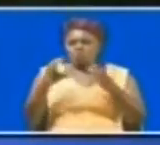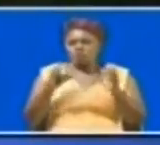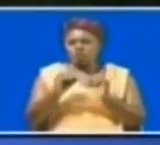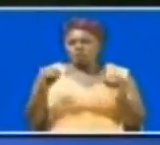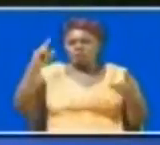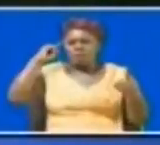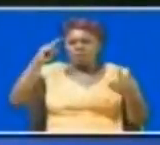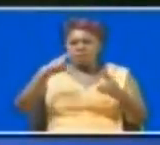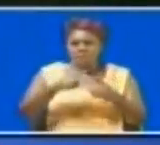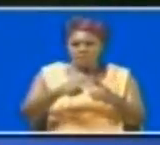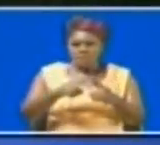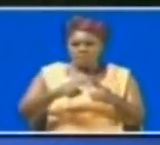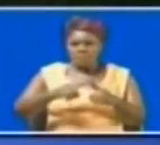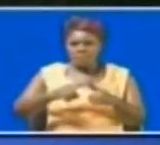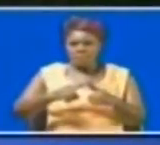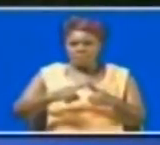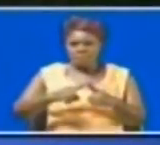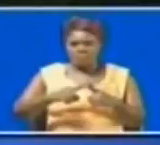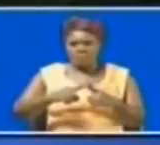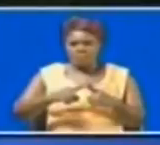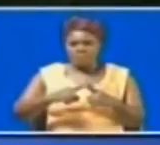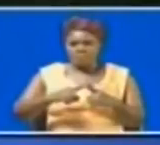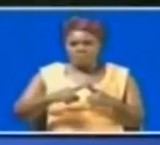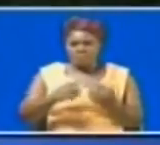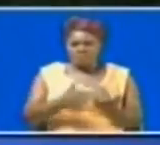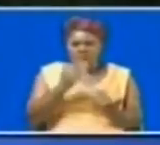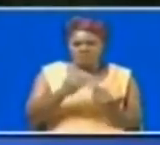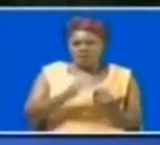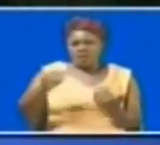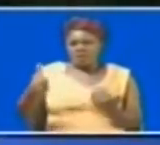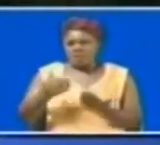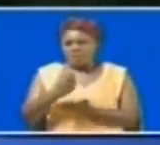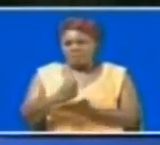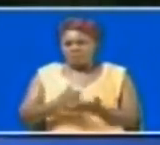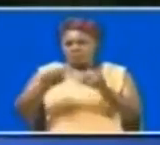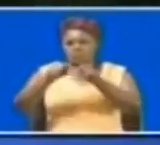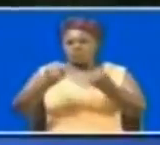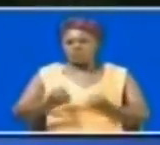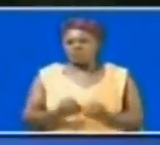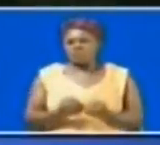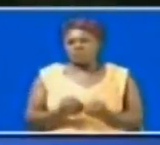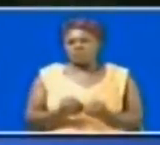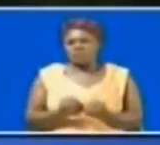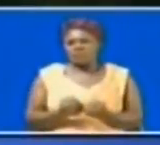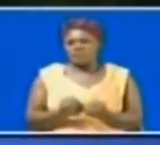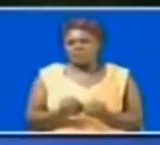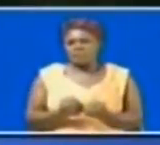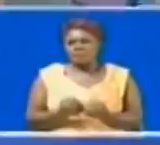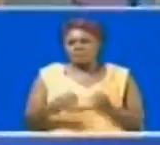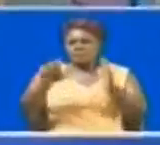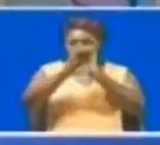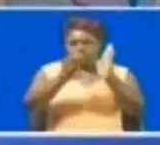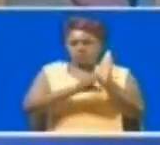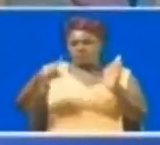that targeted or maybe conferred preferential treatment against a segment of the site, which in each case would have been